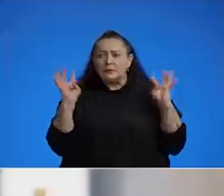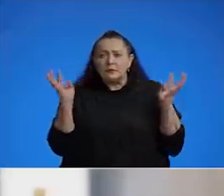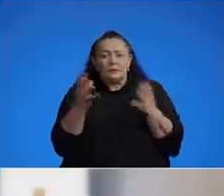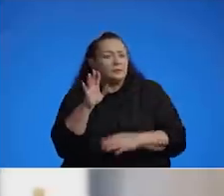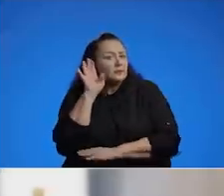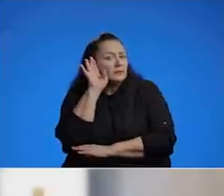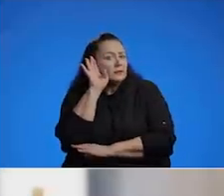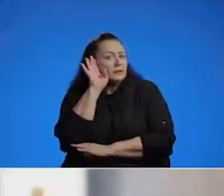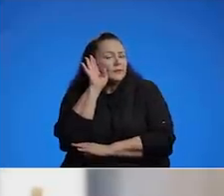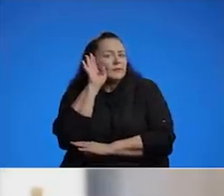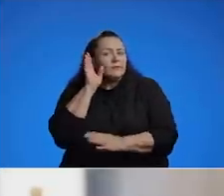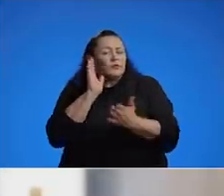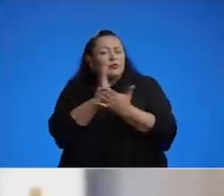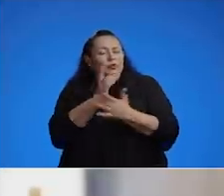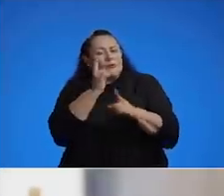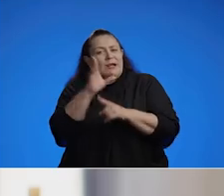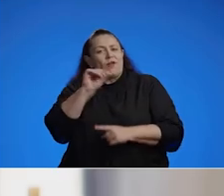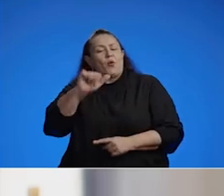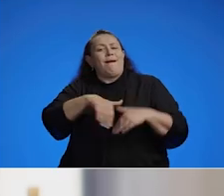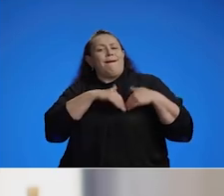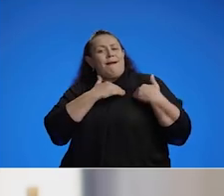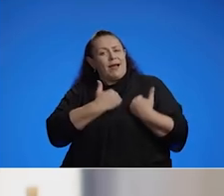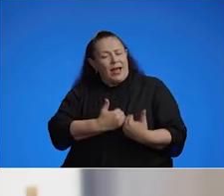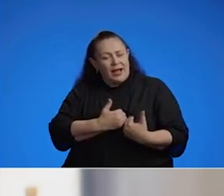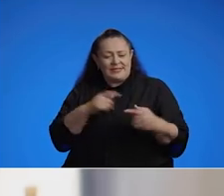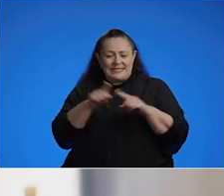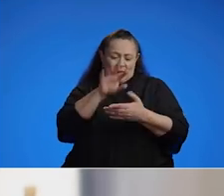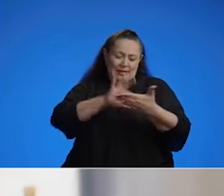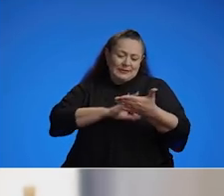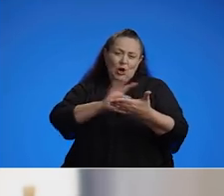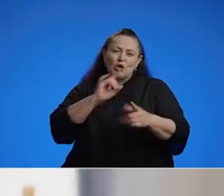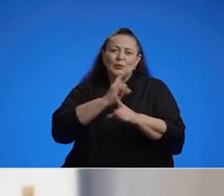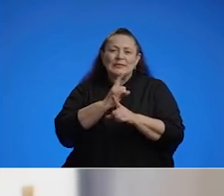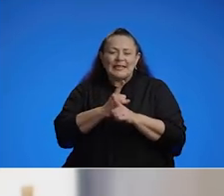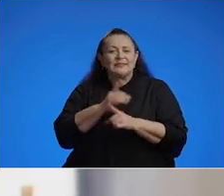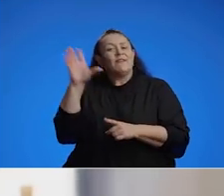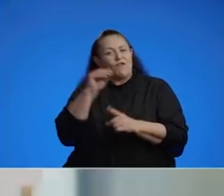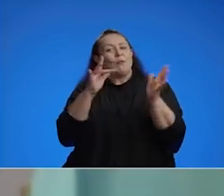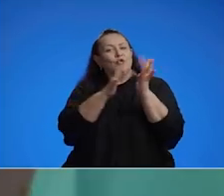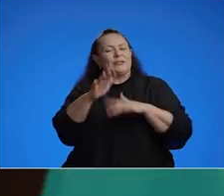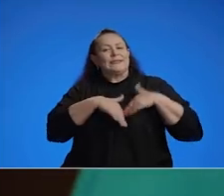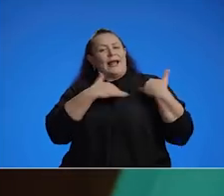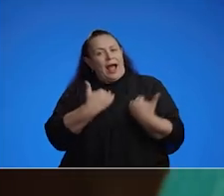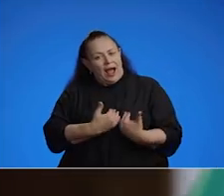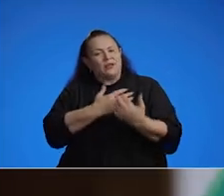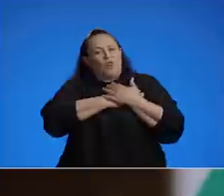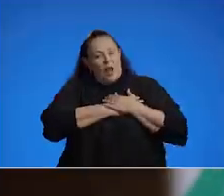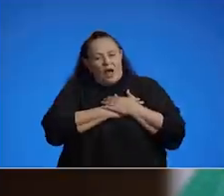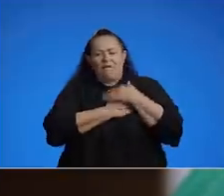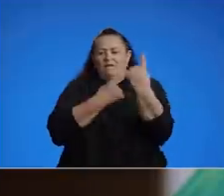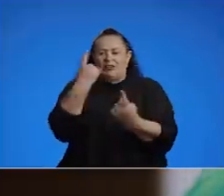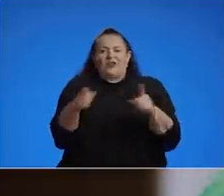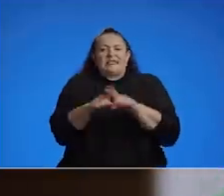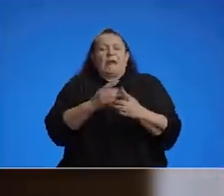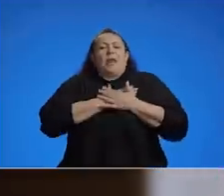she said was from her heart, and what the Gospel says to us today is from the heart of Jesus. To love your neighbour